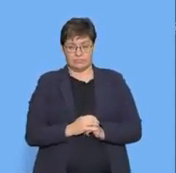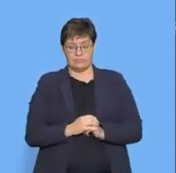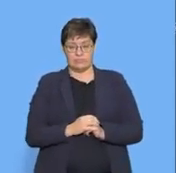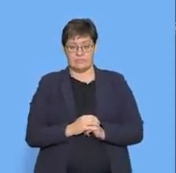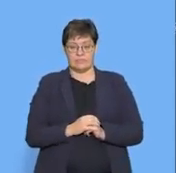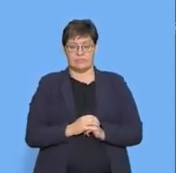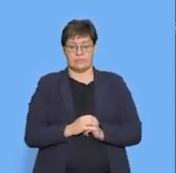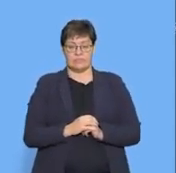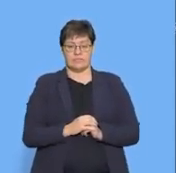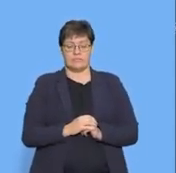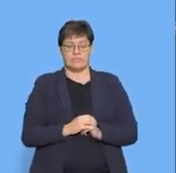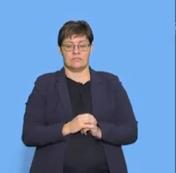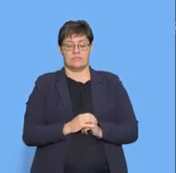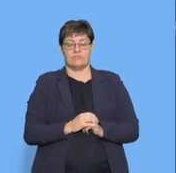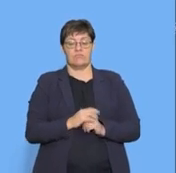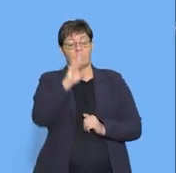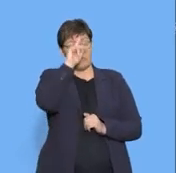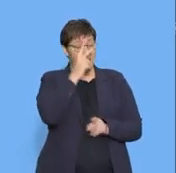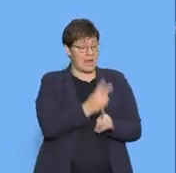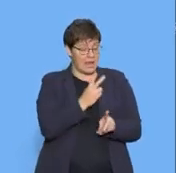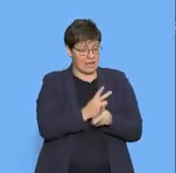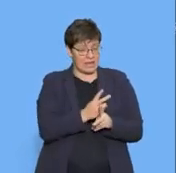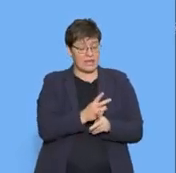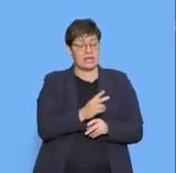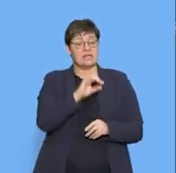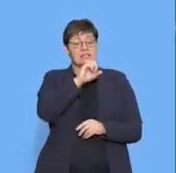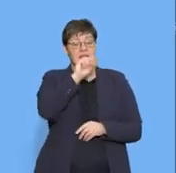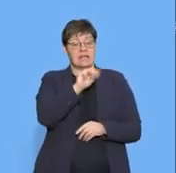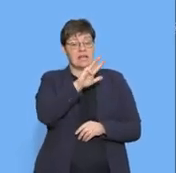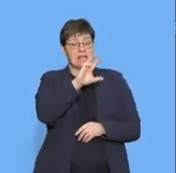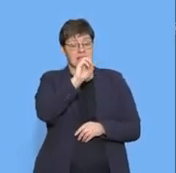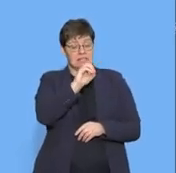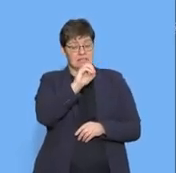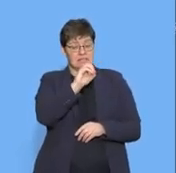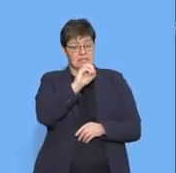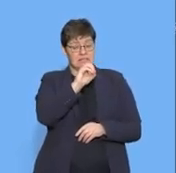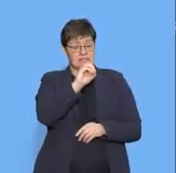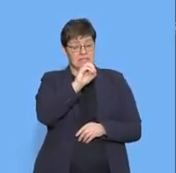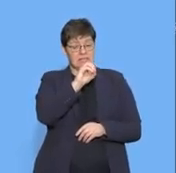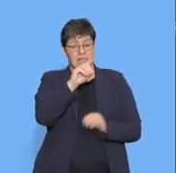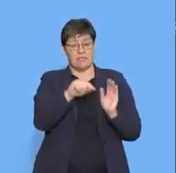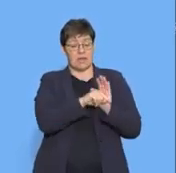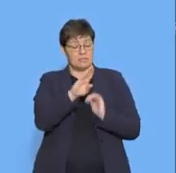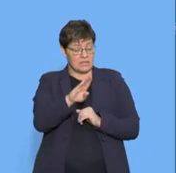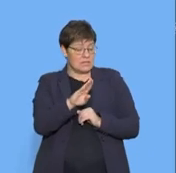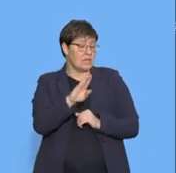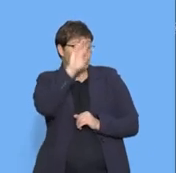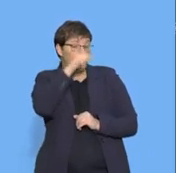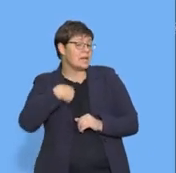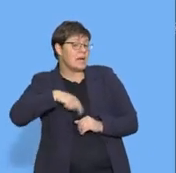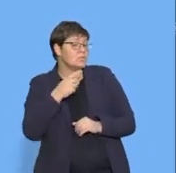put in here 90 minus B. Now remember again, sine of 90 minus B reminds us of